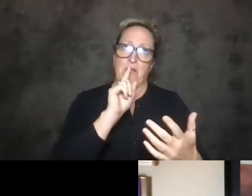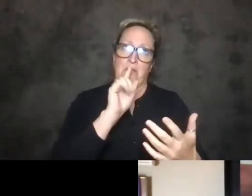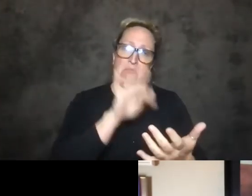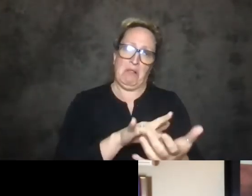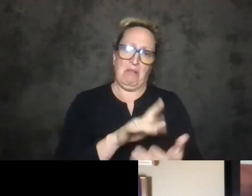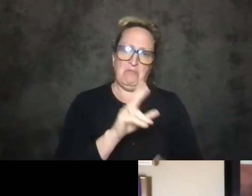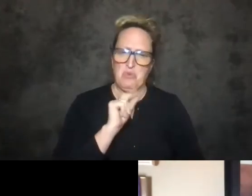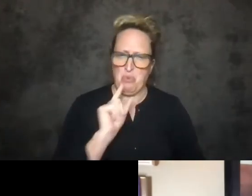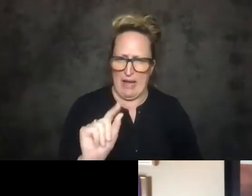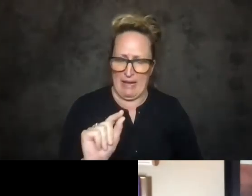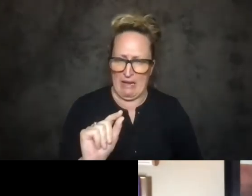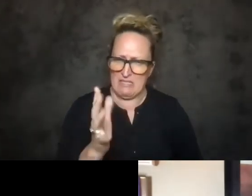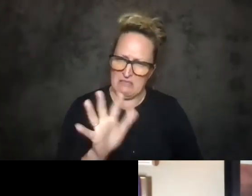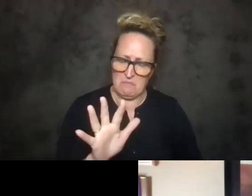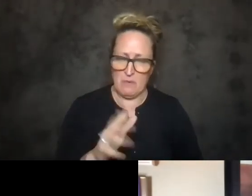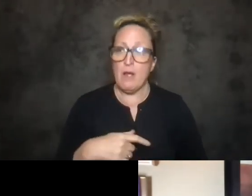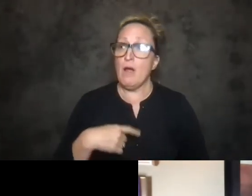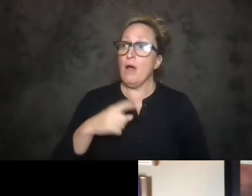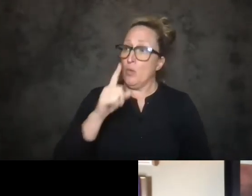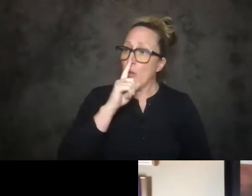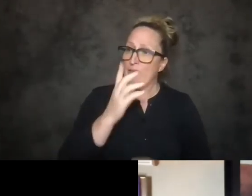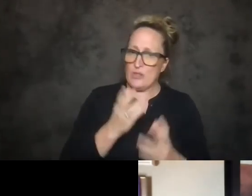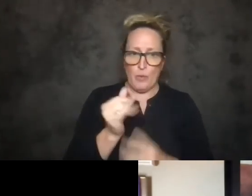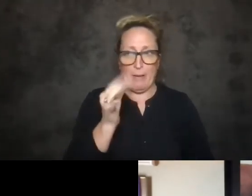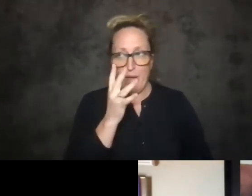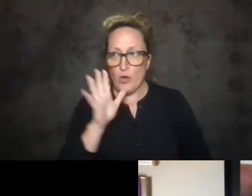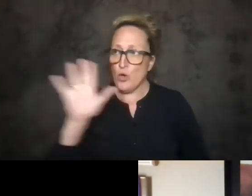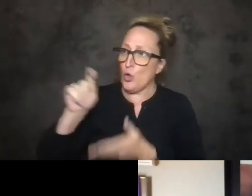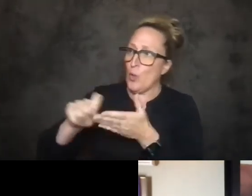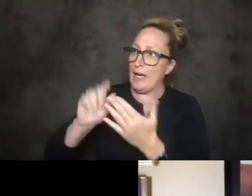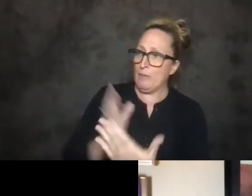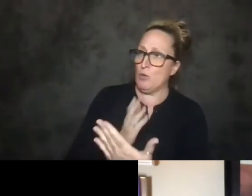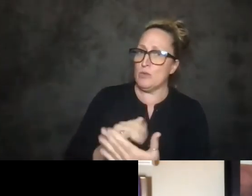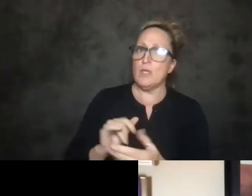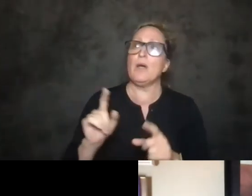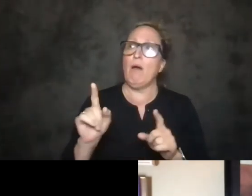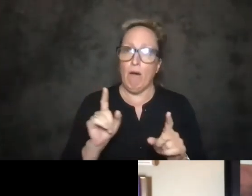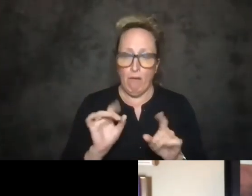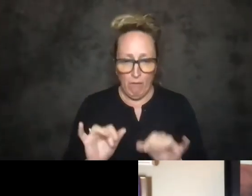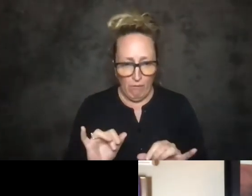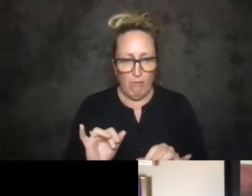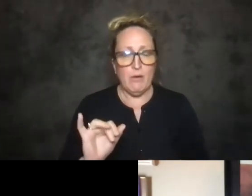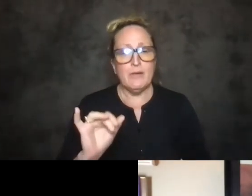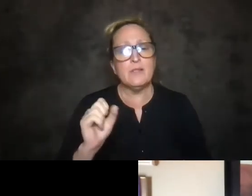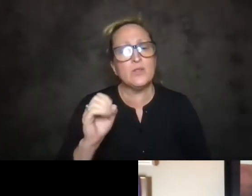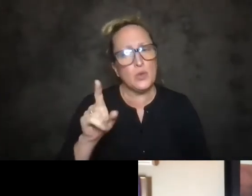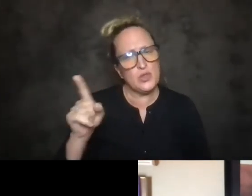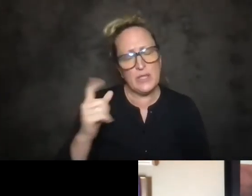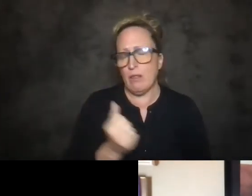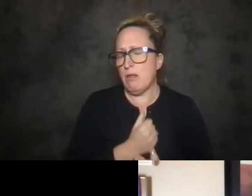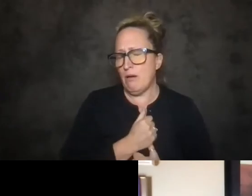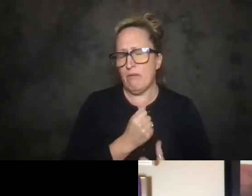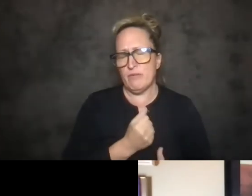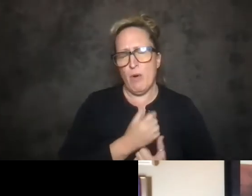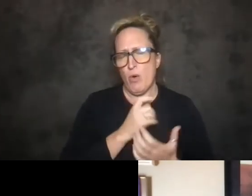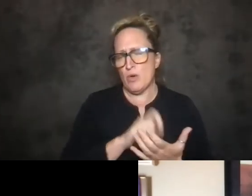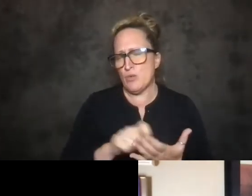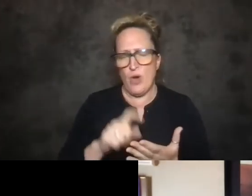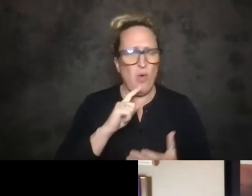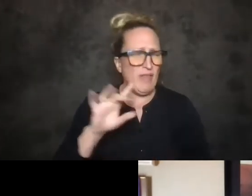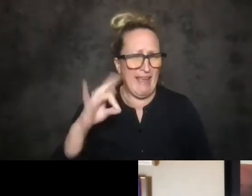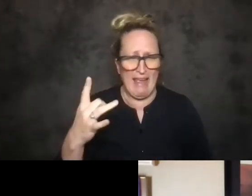I came to poetry really through my mother and her writing music. And she loved poetry. She only had an eighth